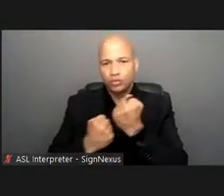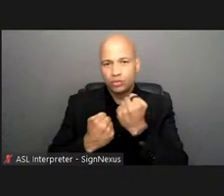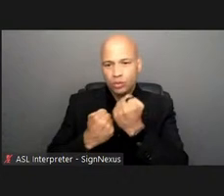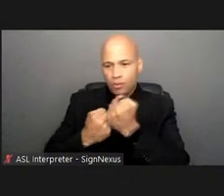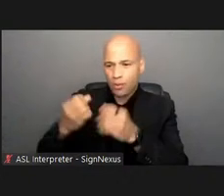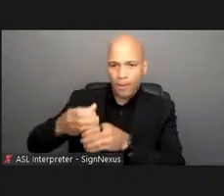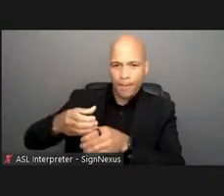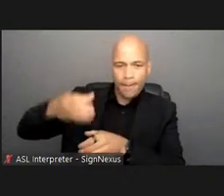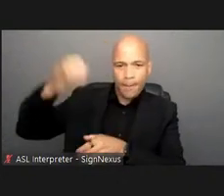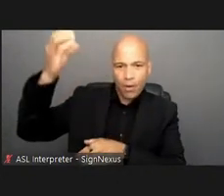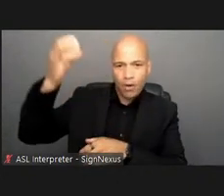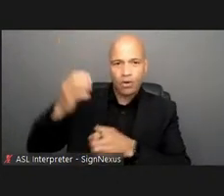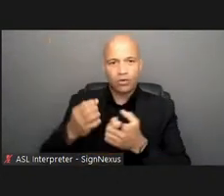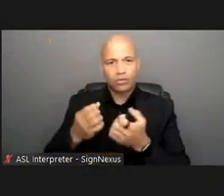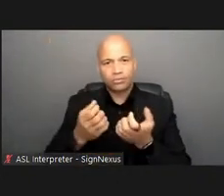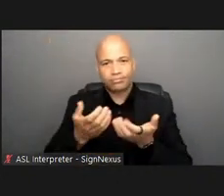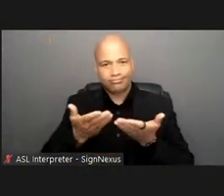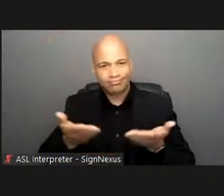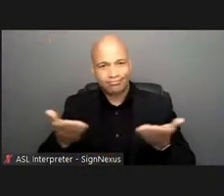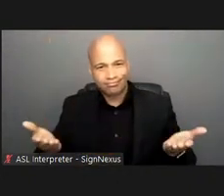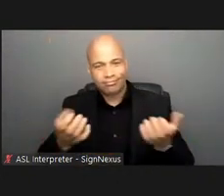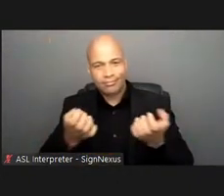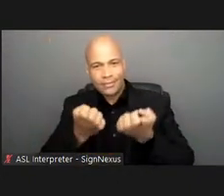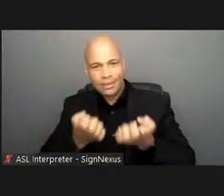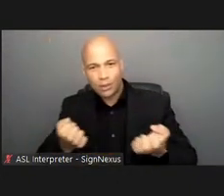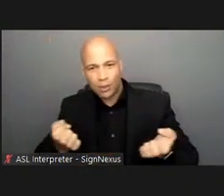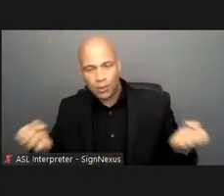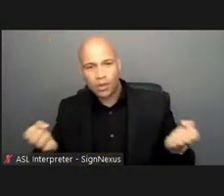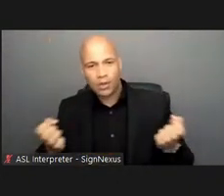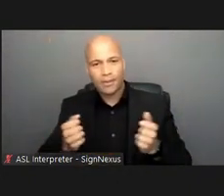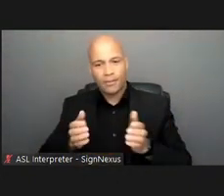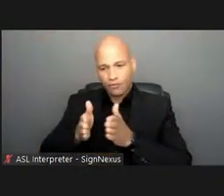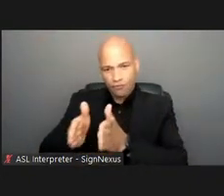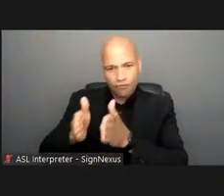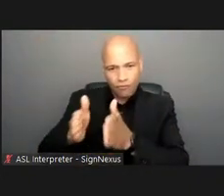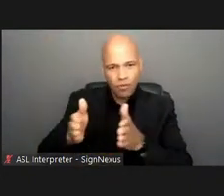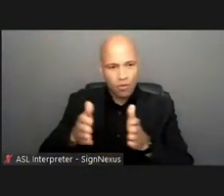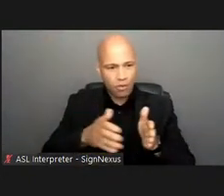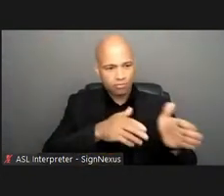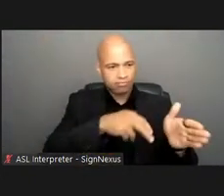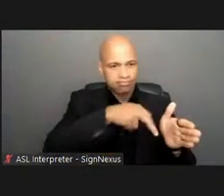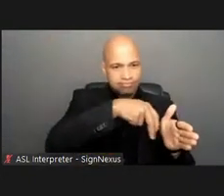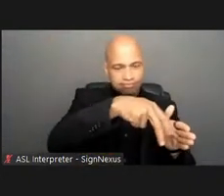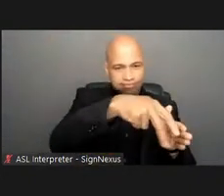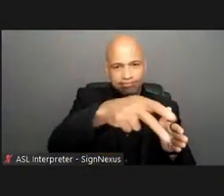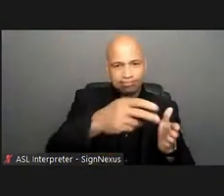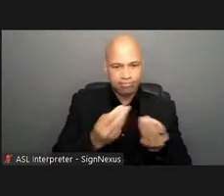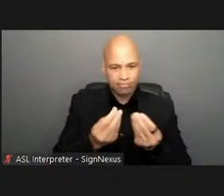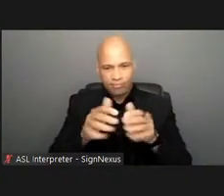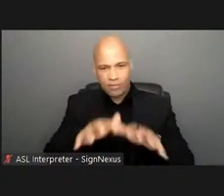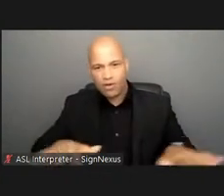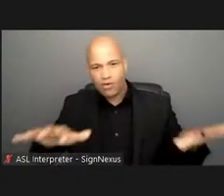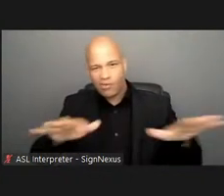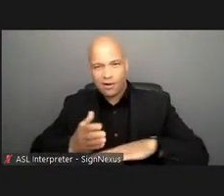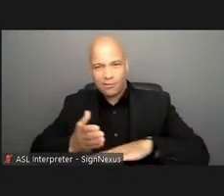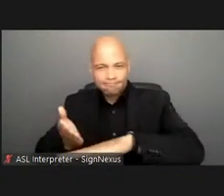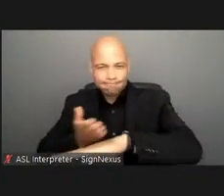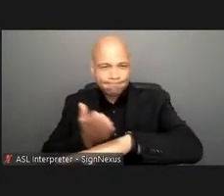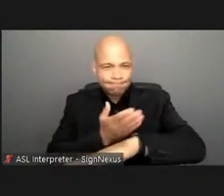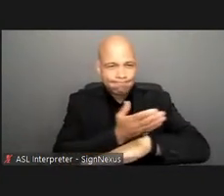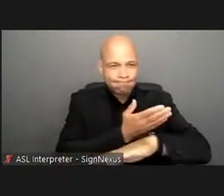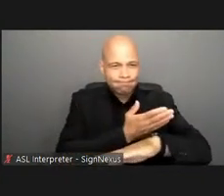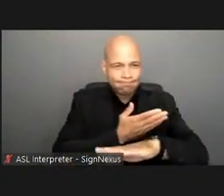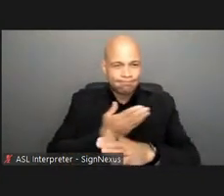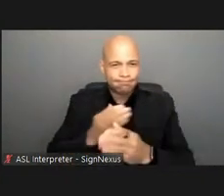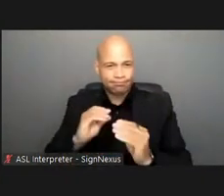attachment to tolling system equipment and restoration of the roadway sidewalk or ground surface the construction